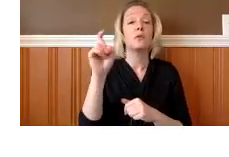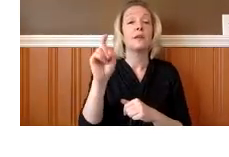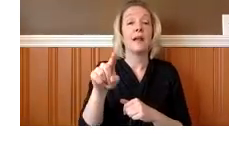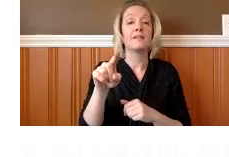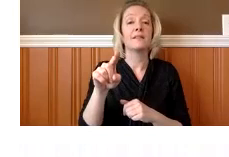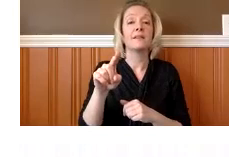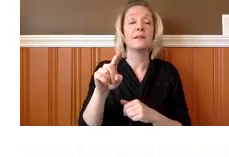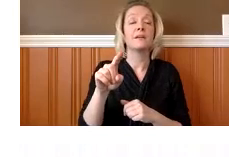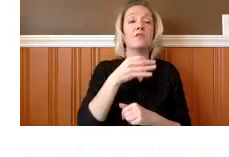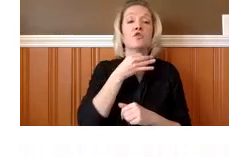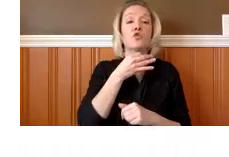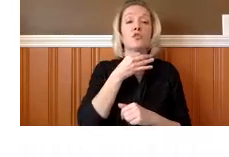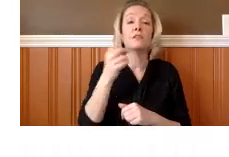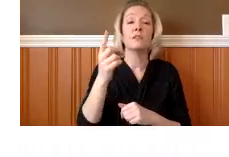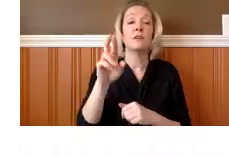Christine Roman think